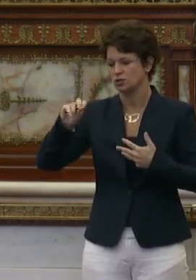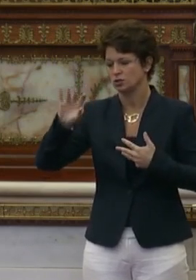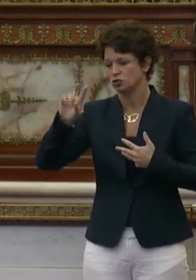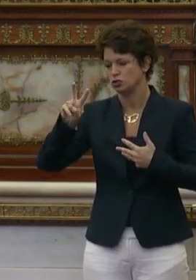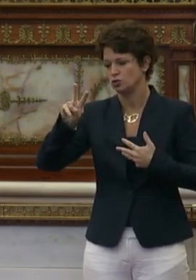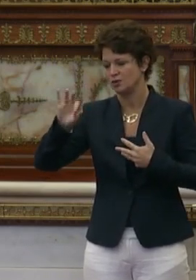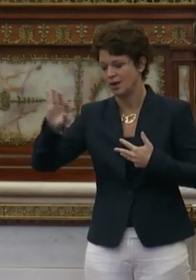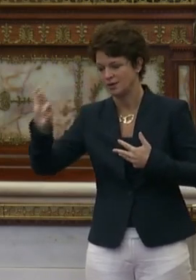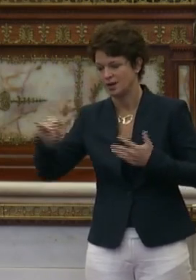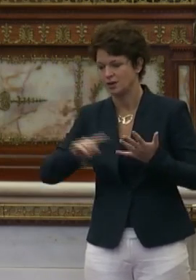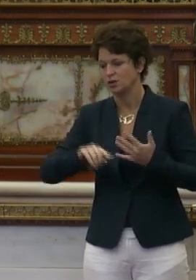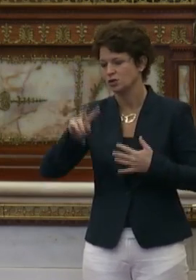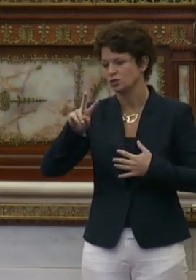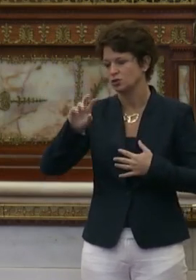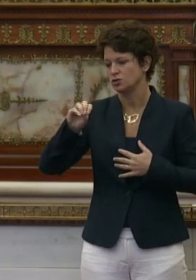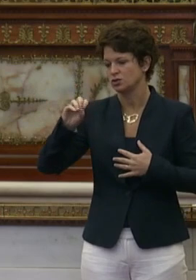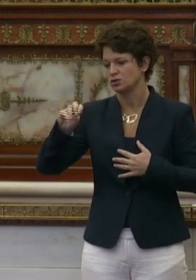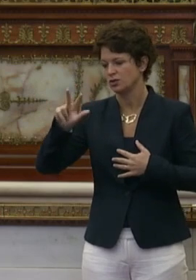200299,